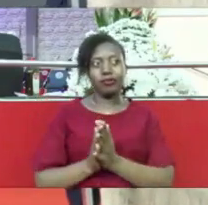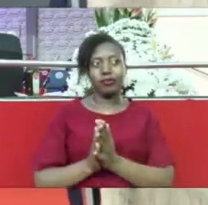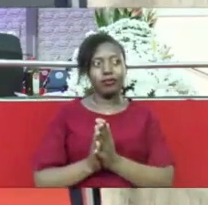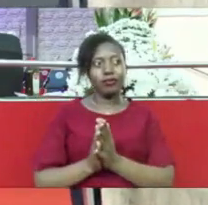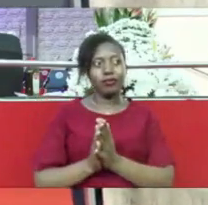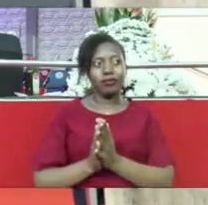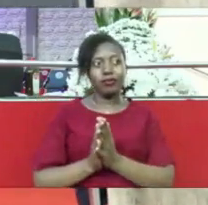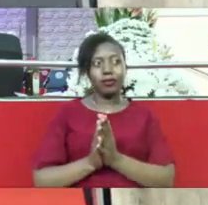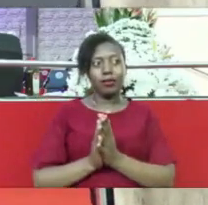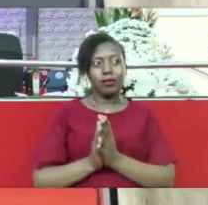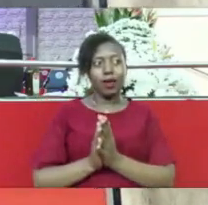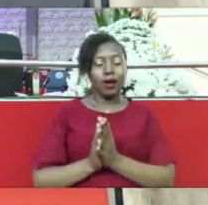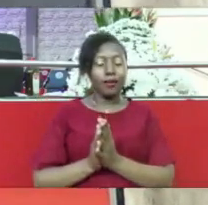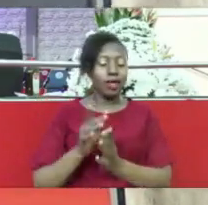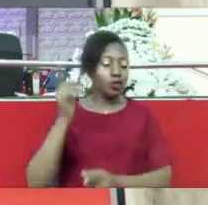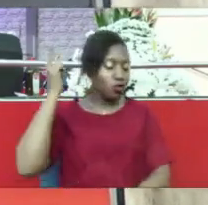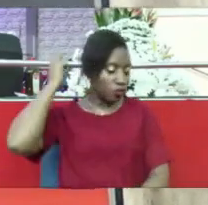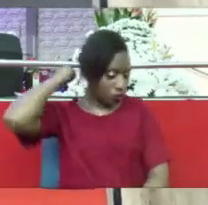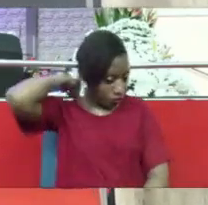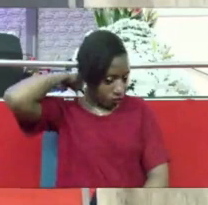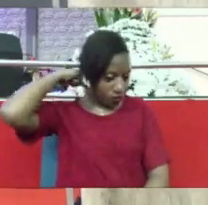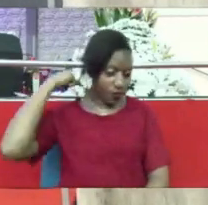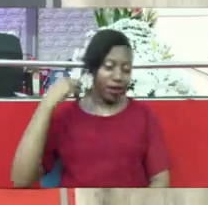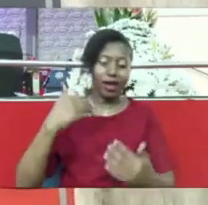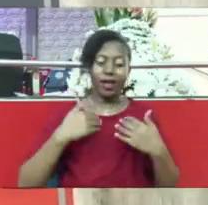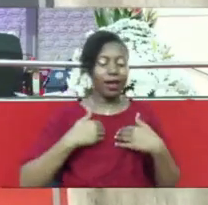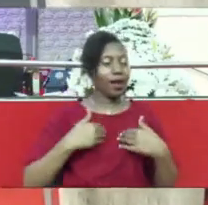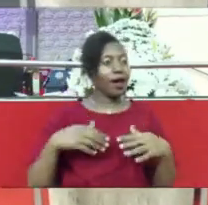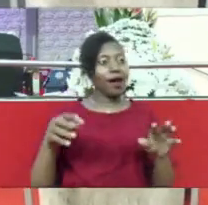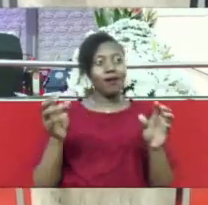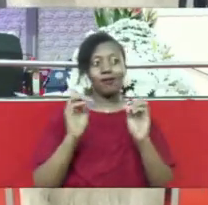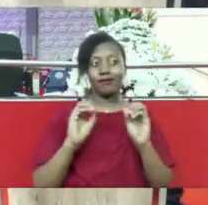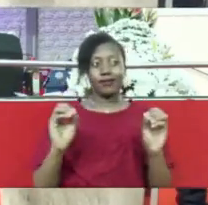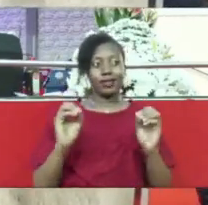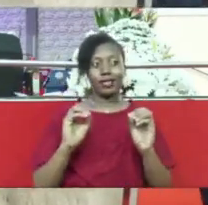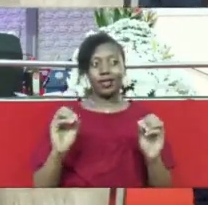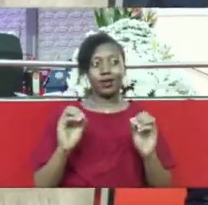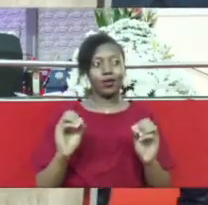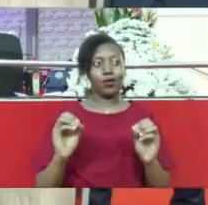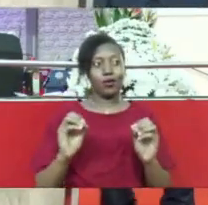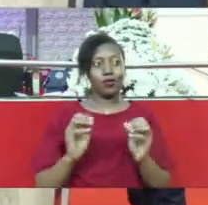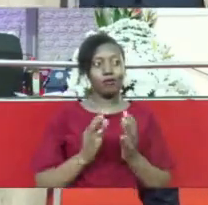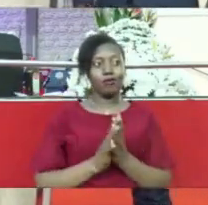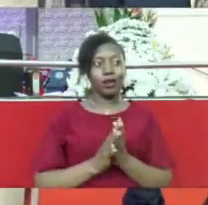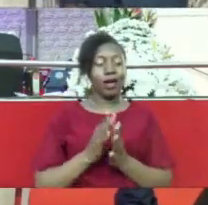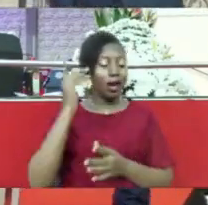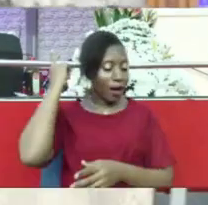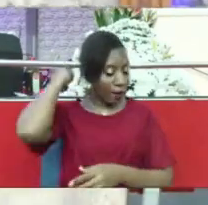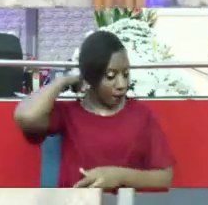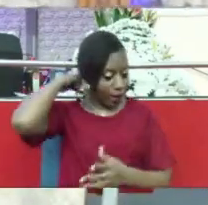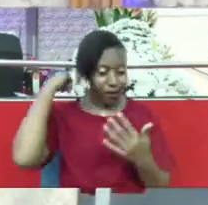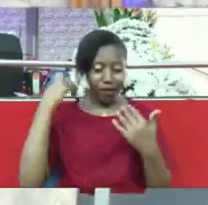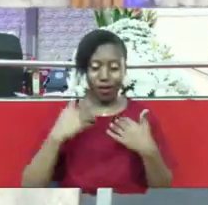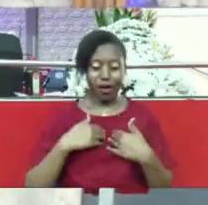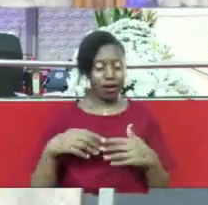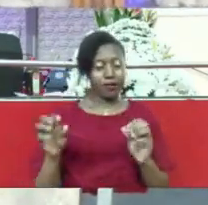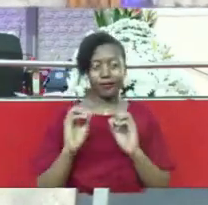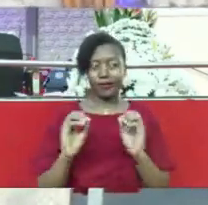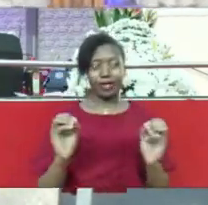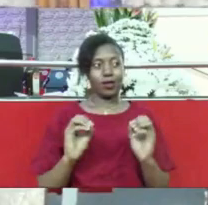have a spine. Yeye hana uti wa mgongo. He does not have a backbone. Yeye hana uti wa